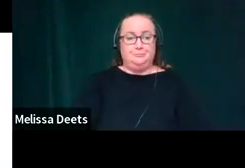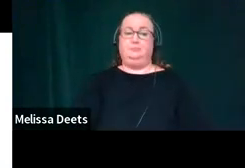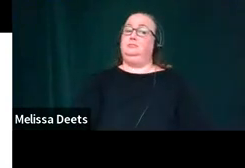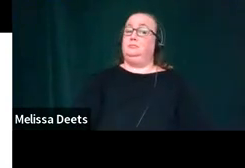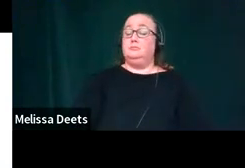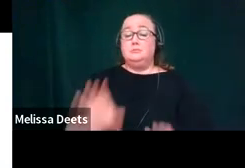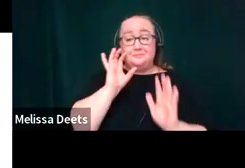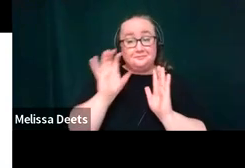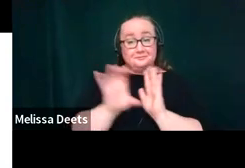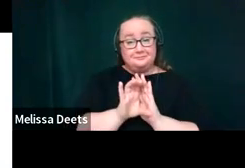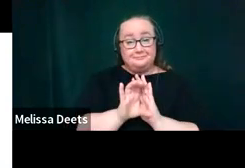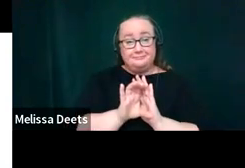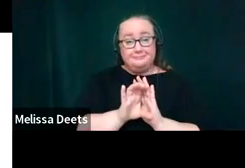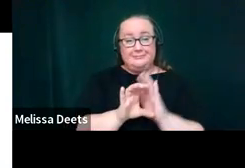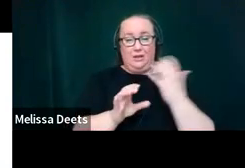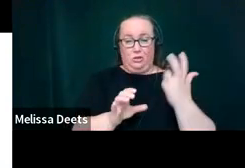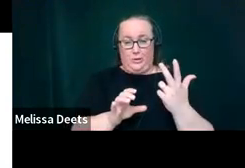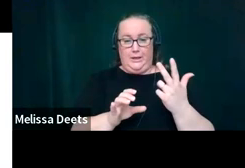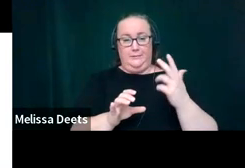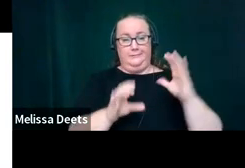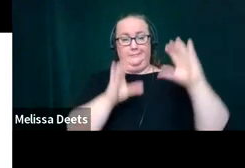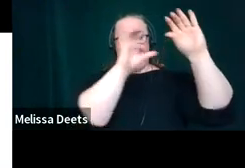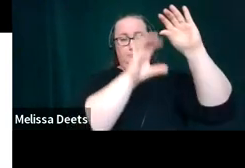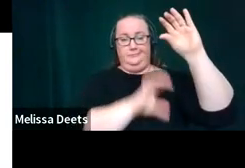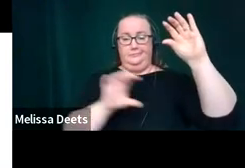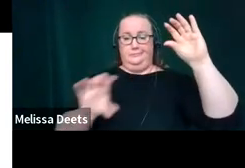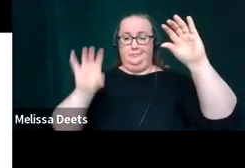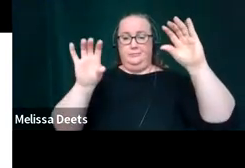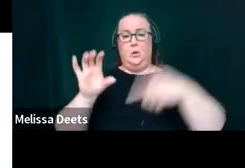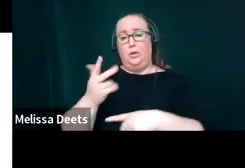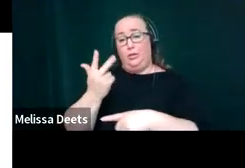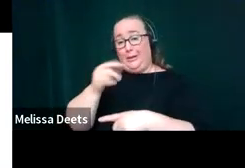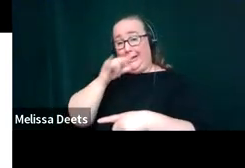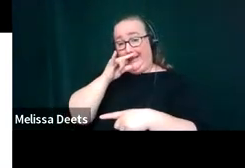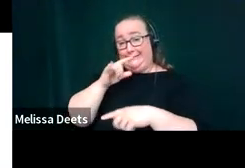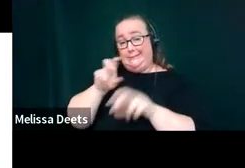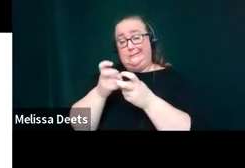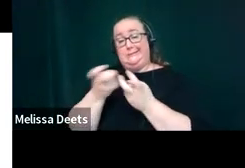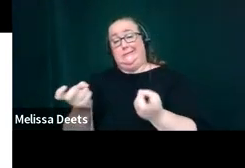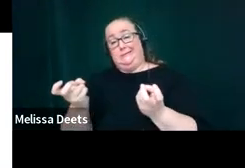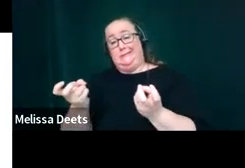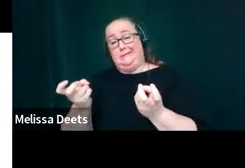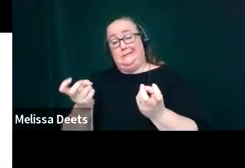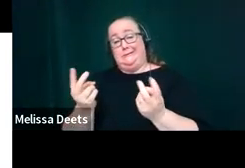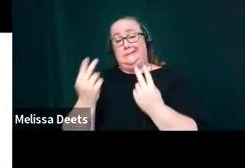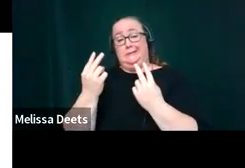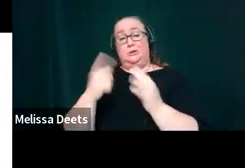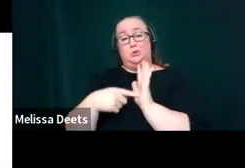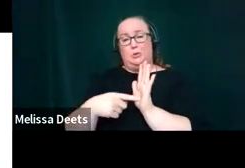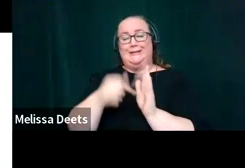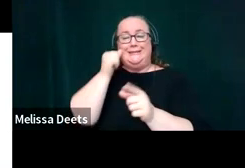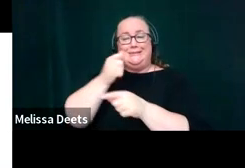This slide shows 3 pictures lying upside down on a couch, and it says sibling survey. It also shows a pie